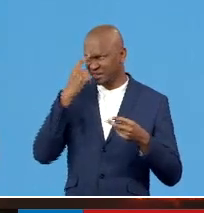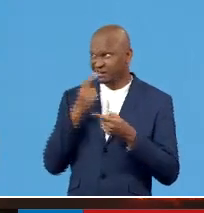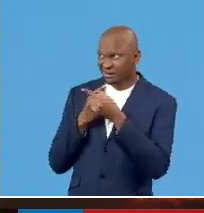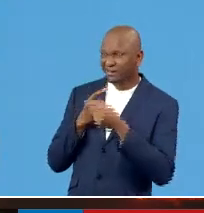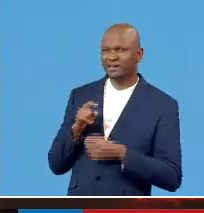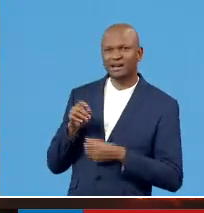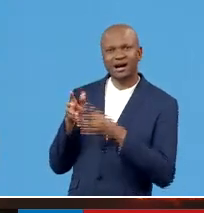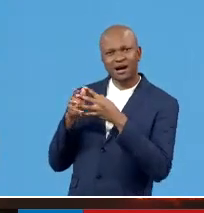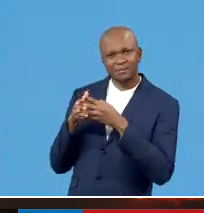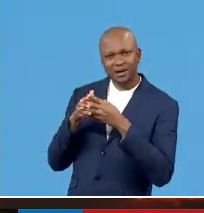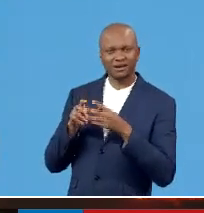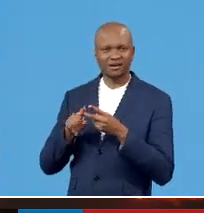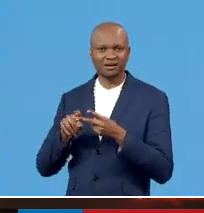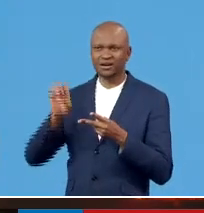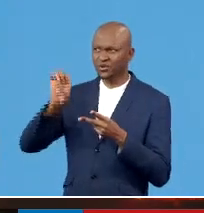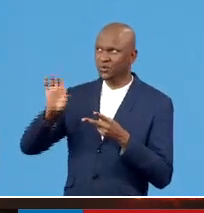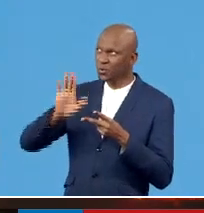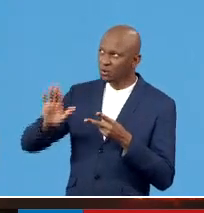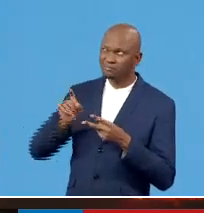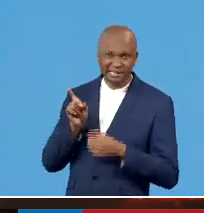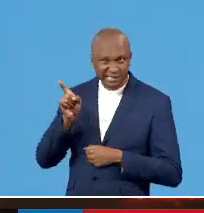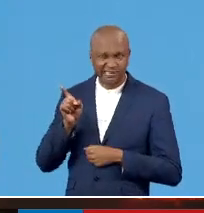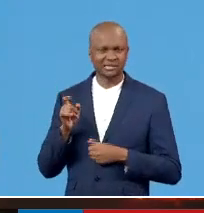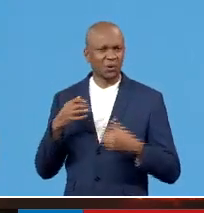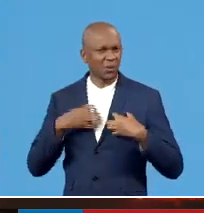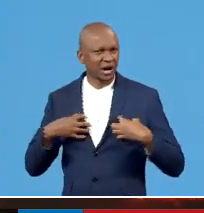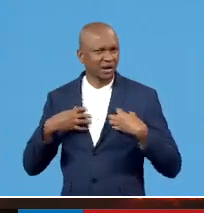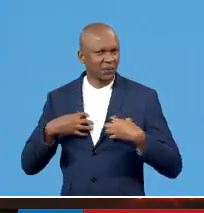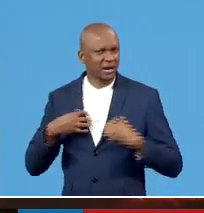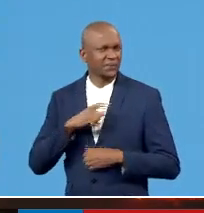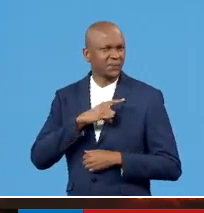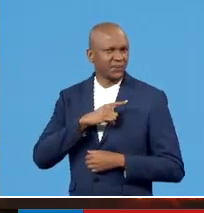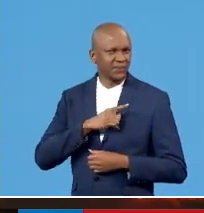and in Europe, where there seems to be a lot of worry about these increasing cases?